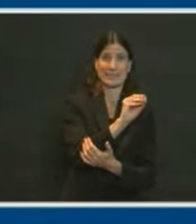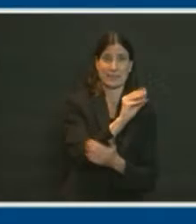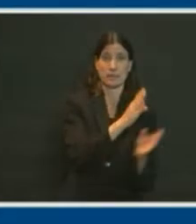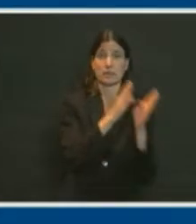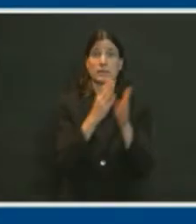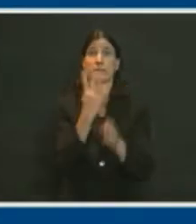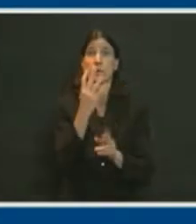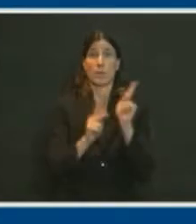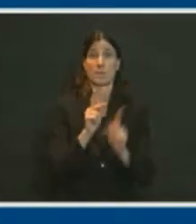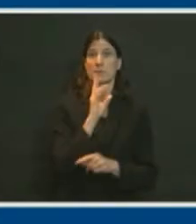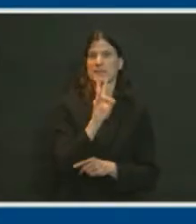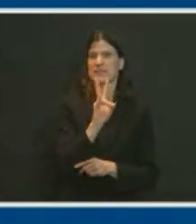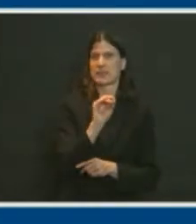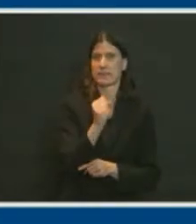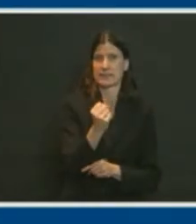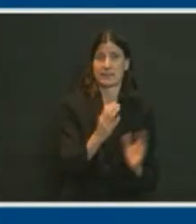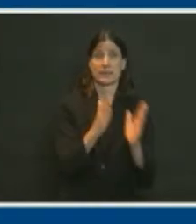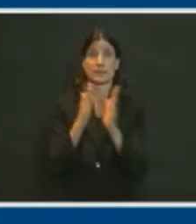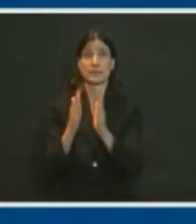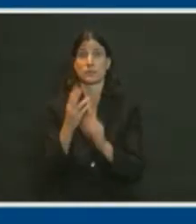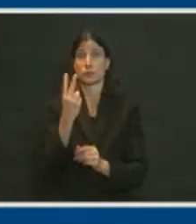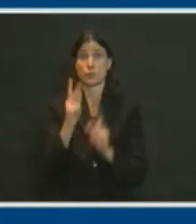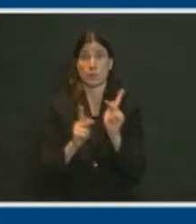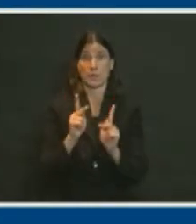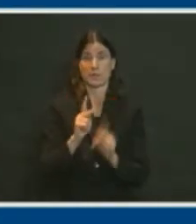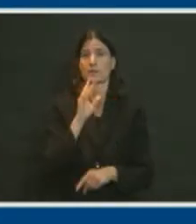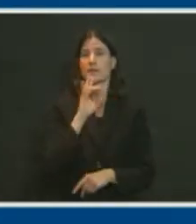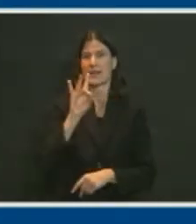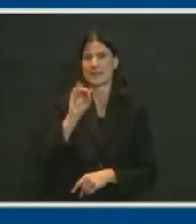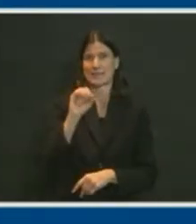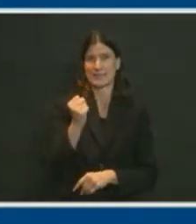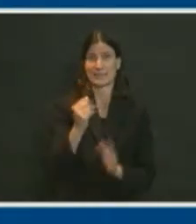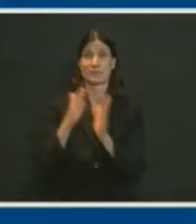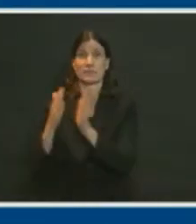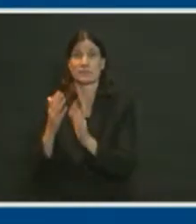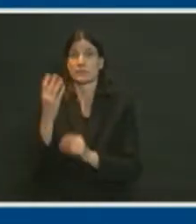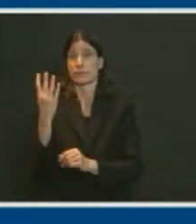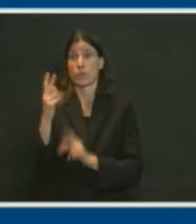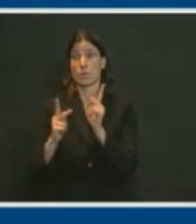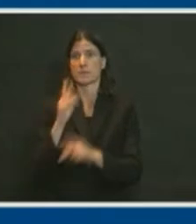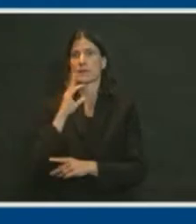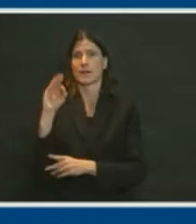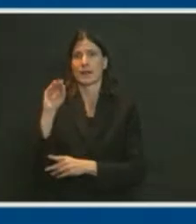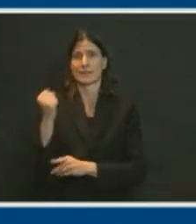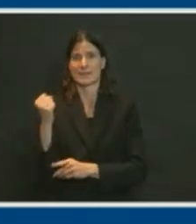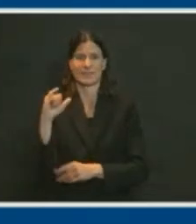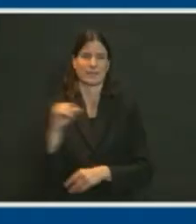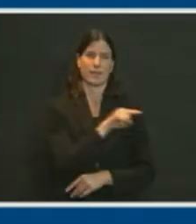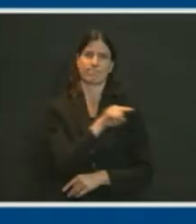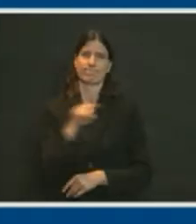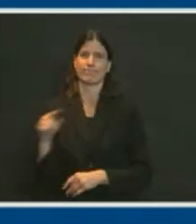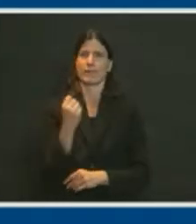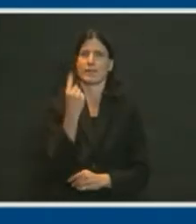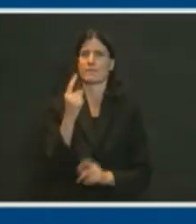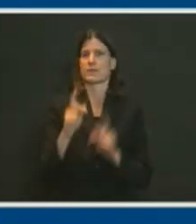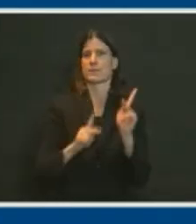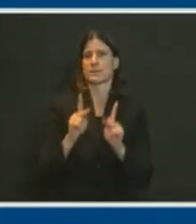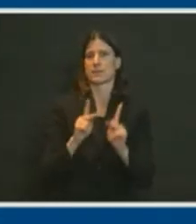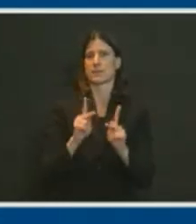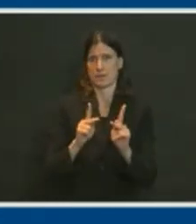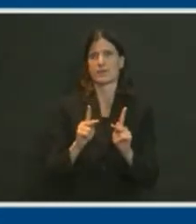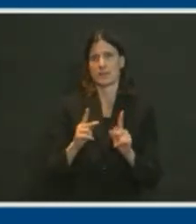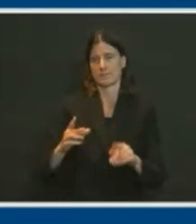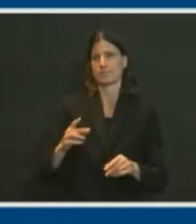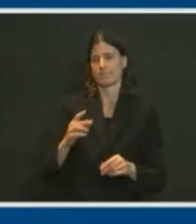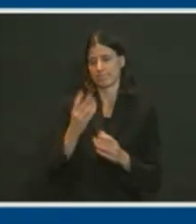70s, 2 of these people were in their 80s, and 4 of these individuals were in their